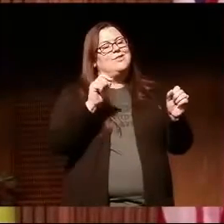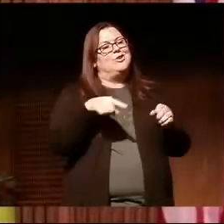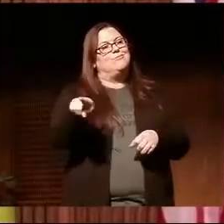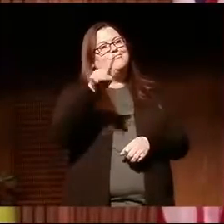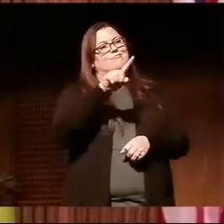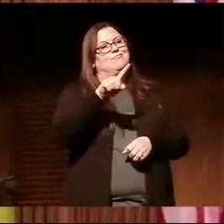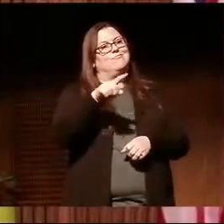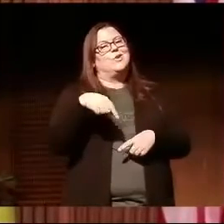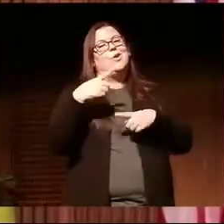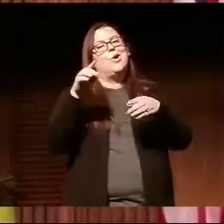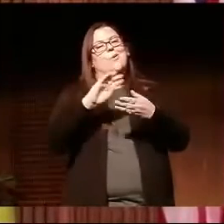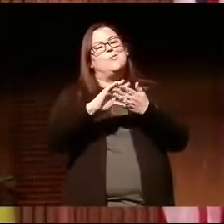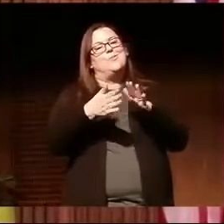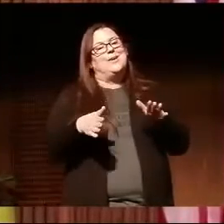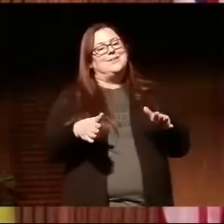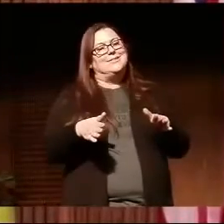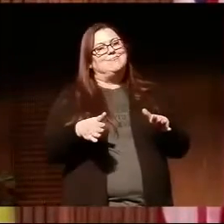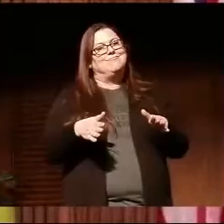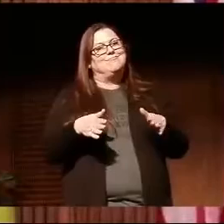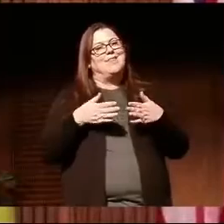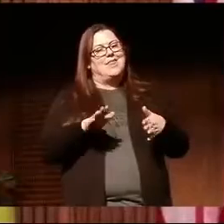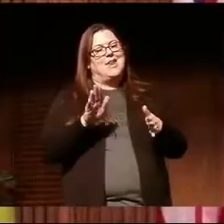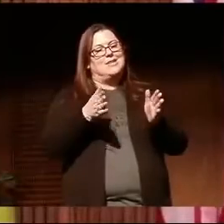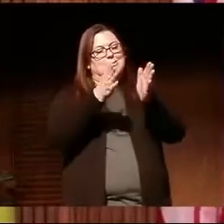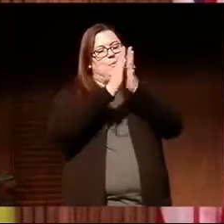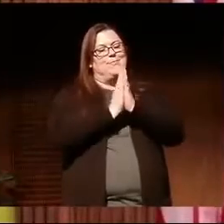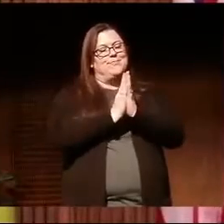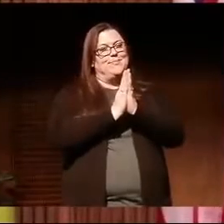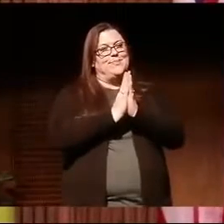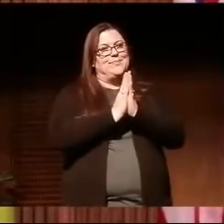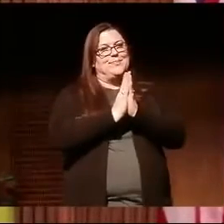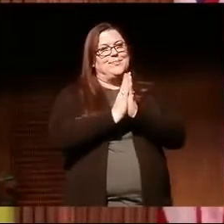peace. Let us commit this to prayer.